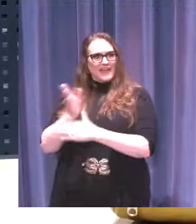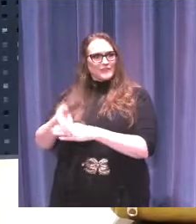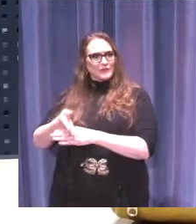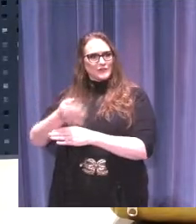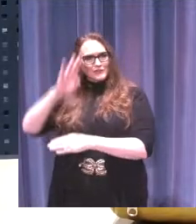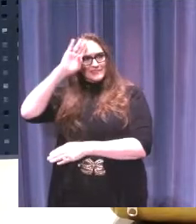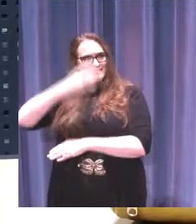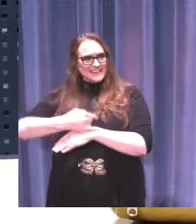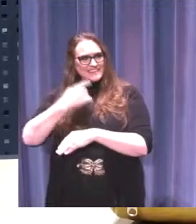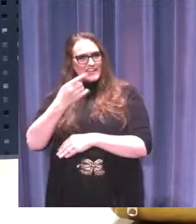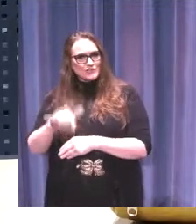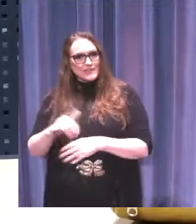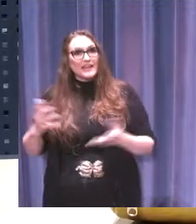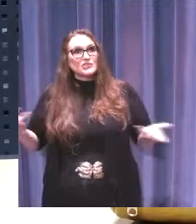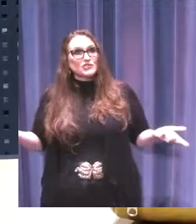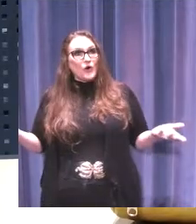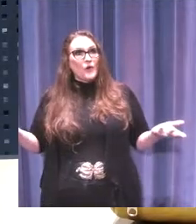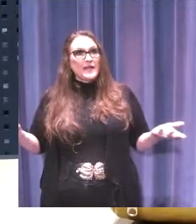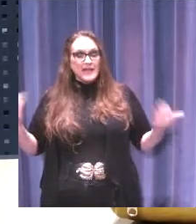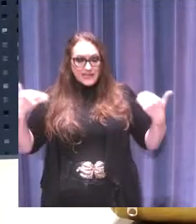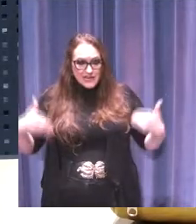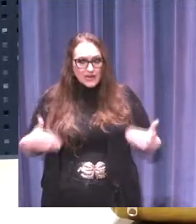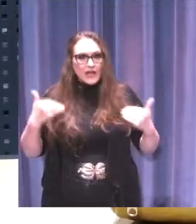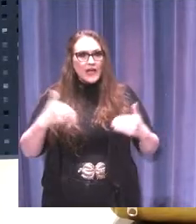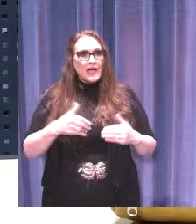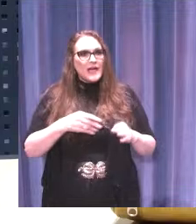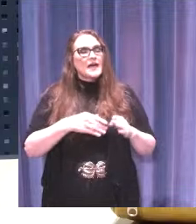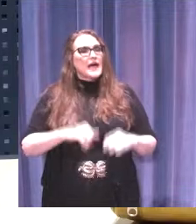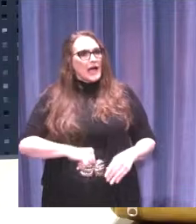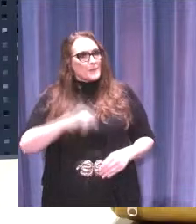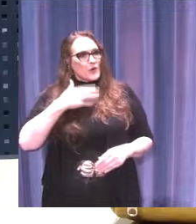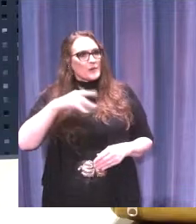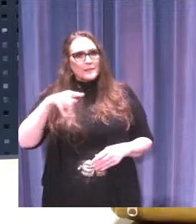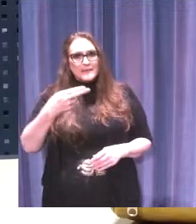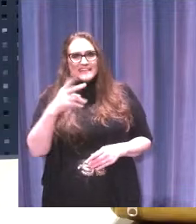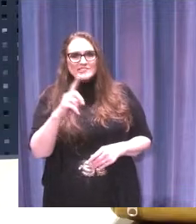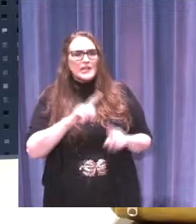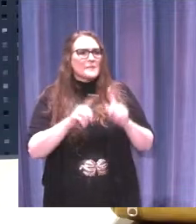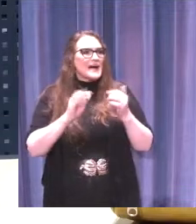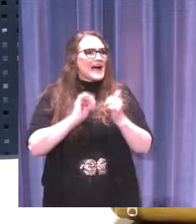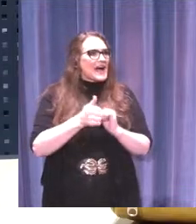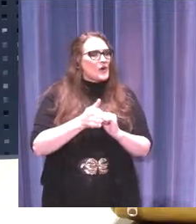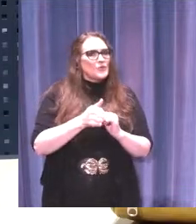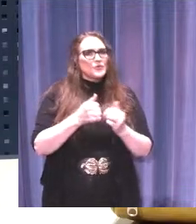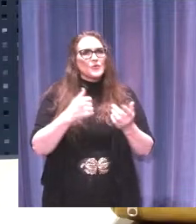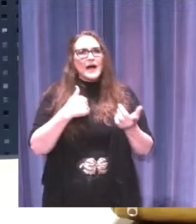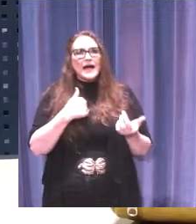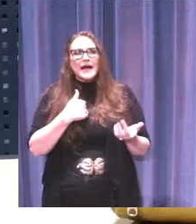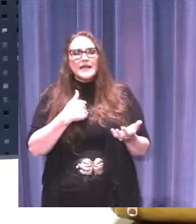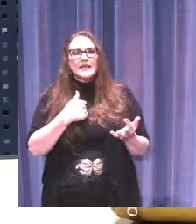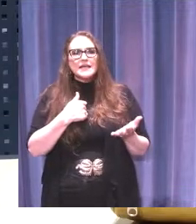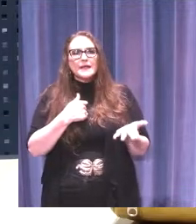that? So here I am. I'm proud of my PhD, but how do I